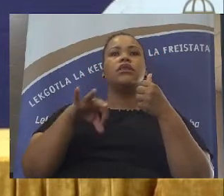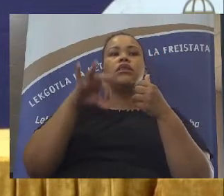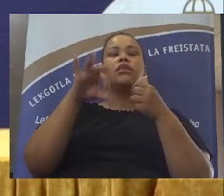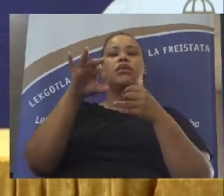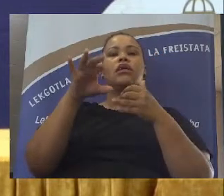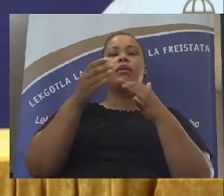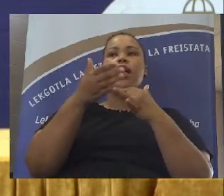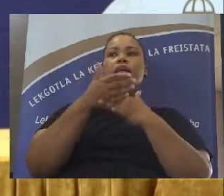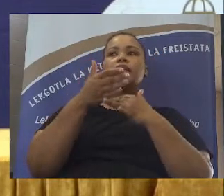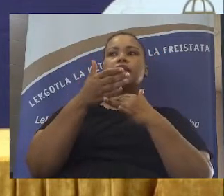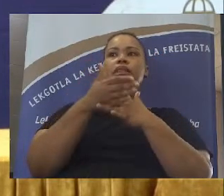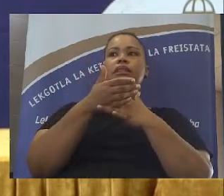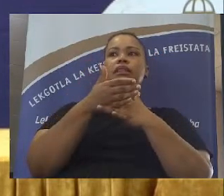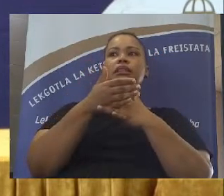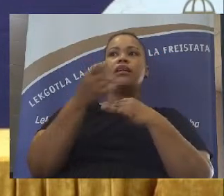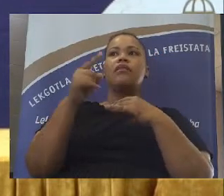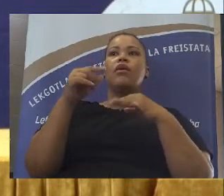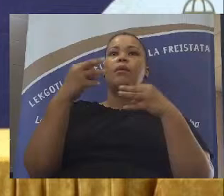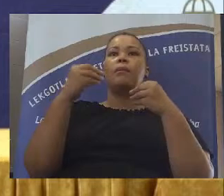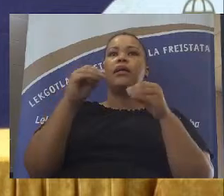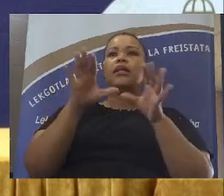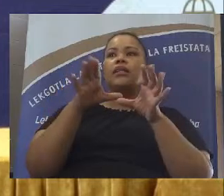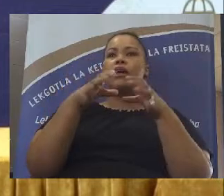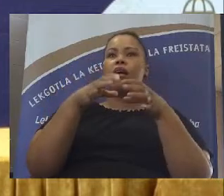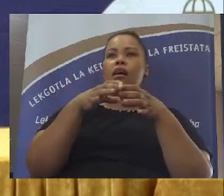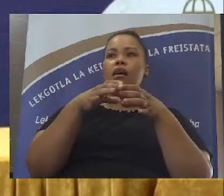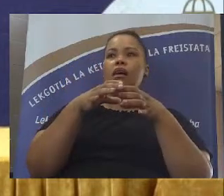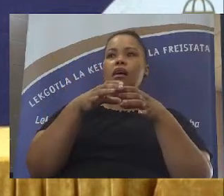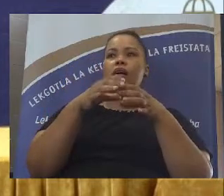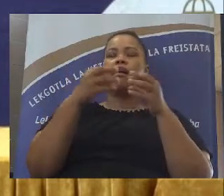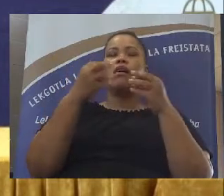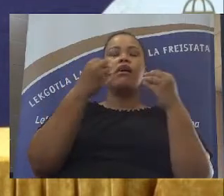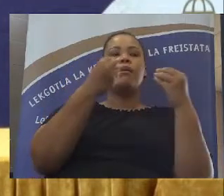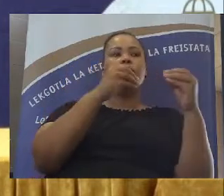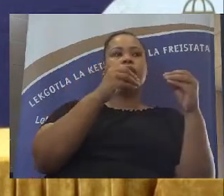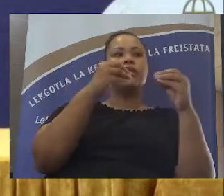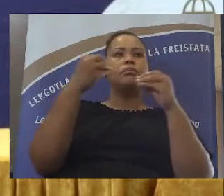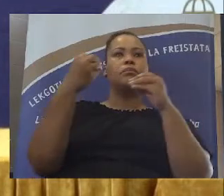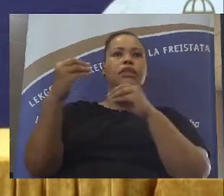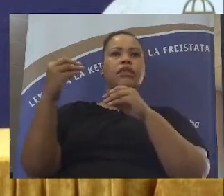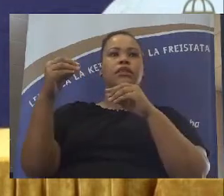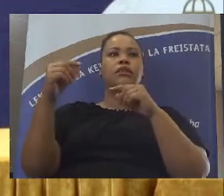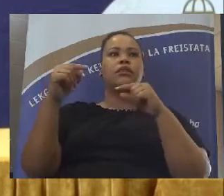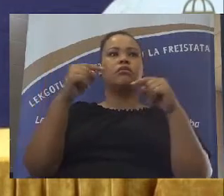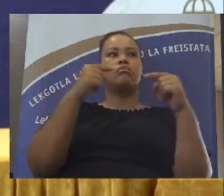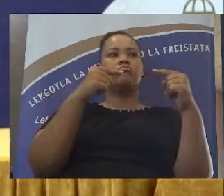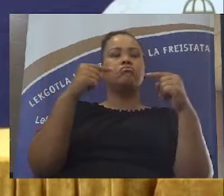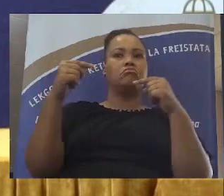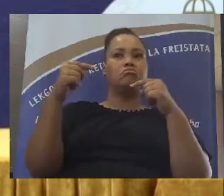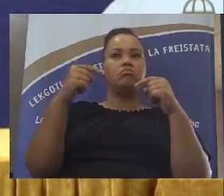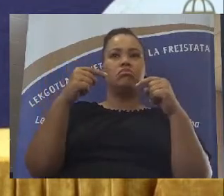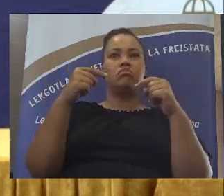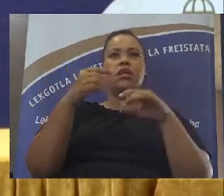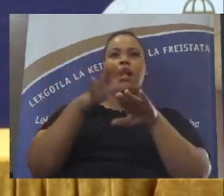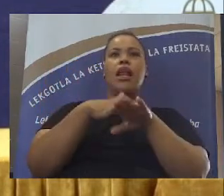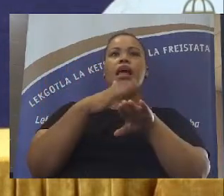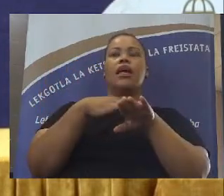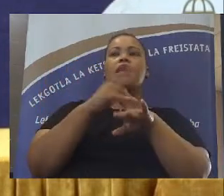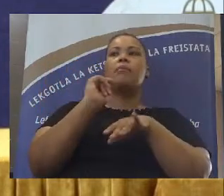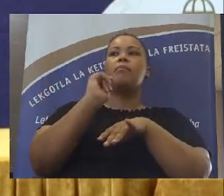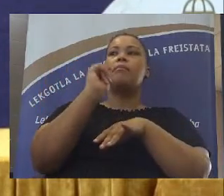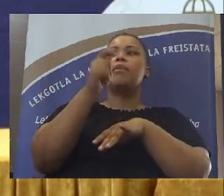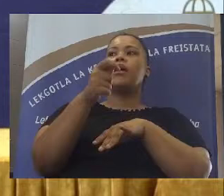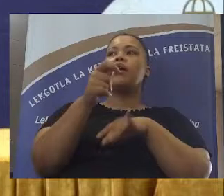access to justice for small enterprises. Business-to-business disputes and the late payment of